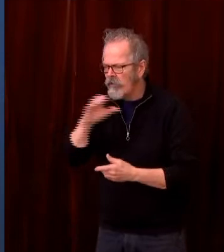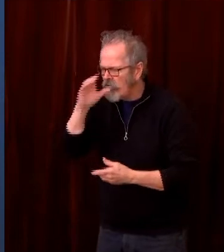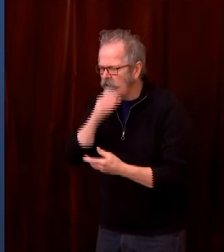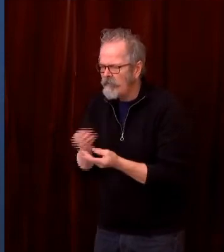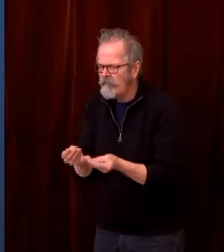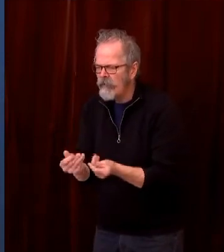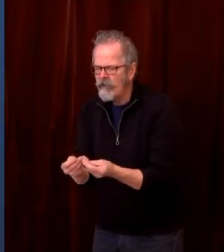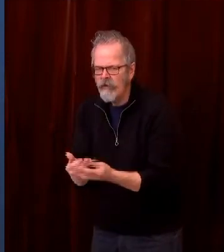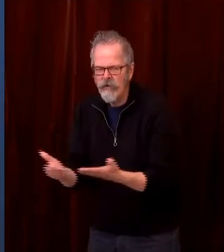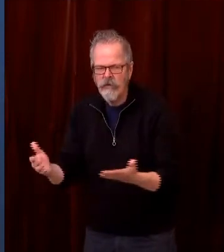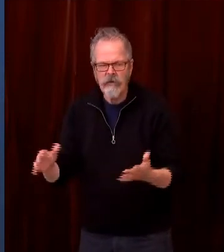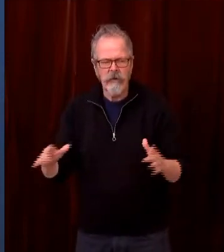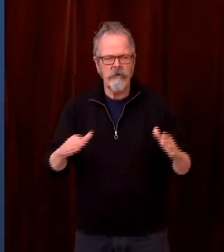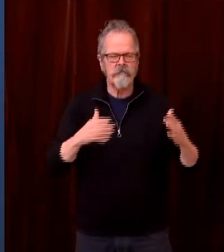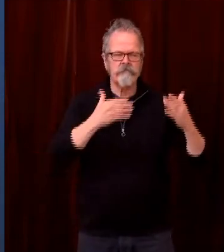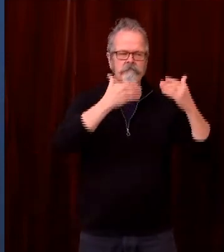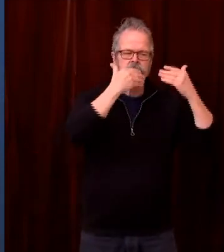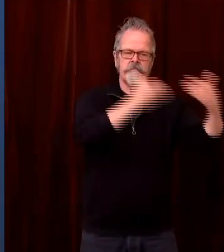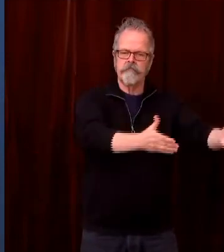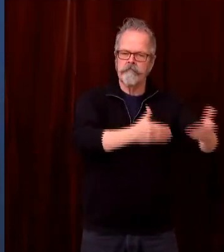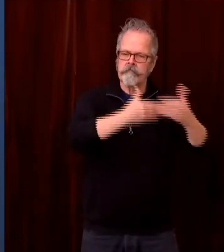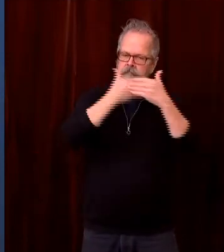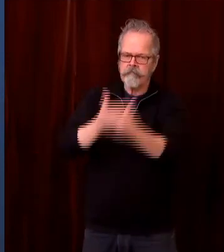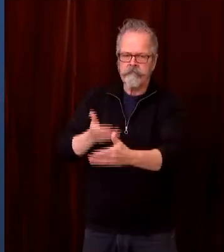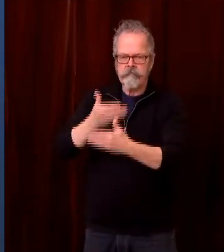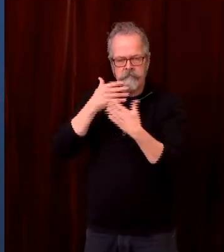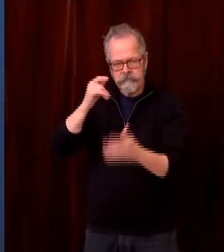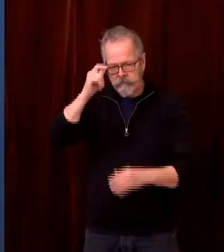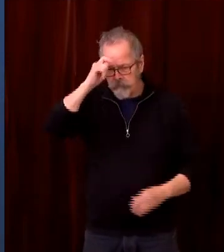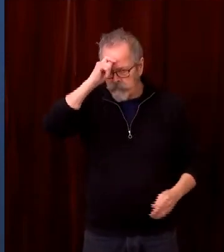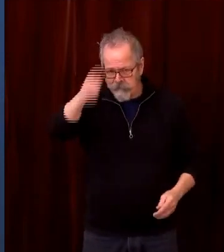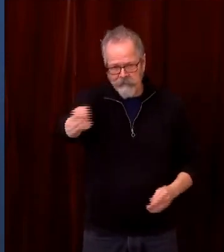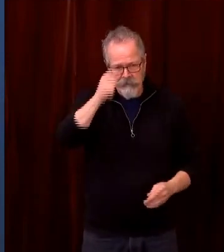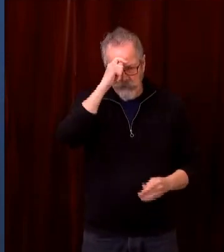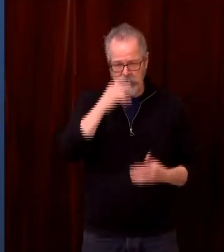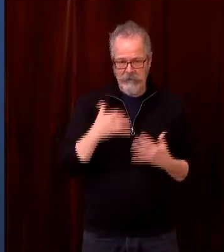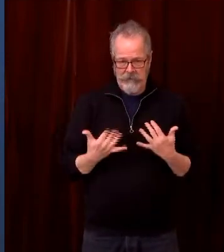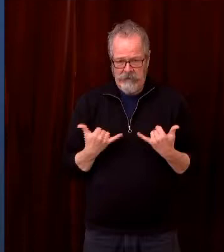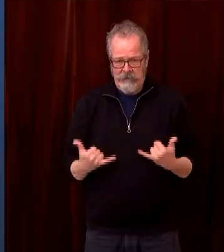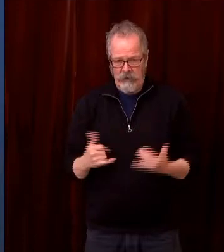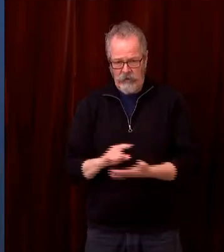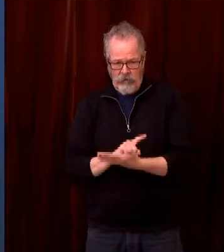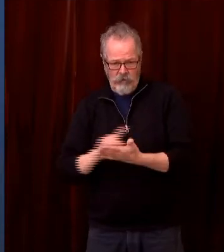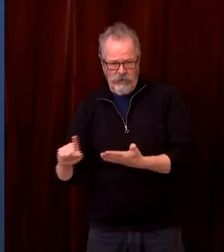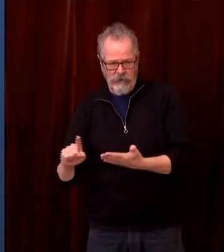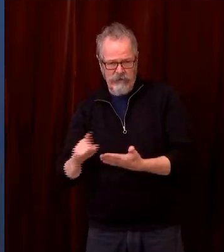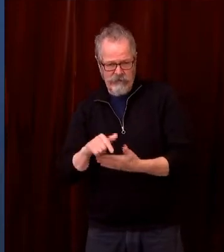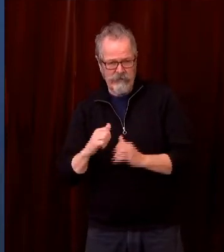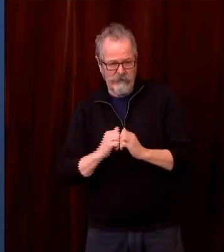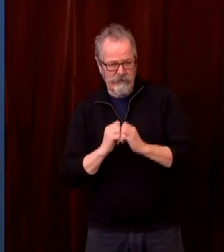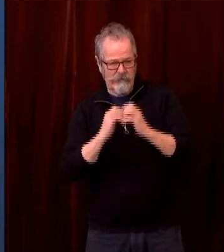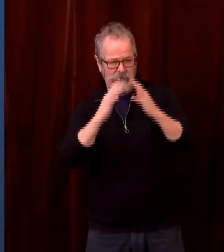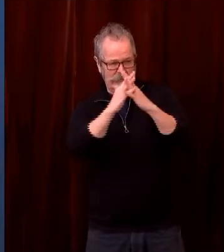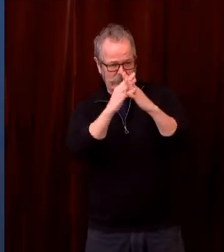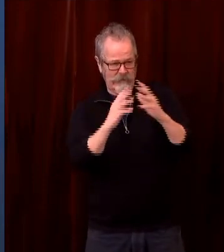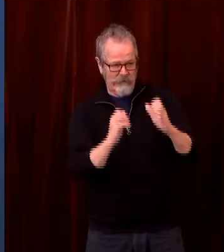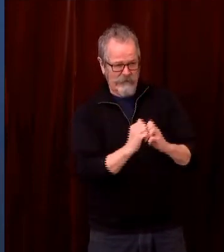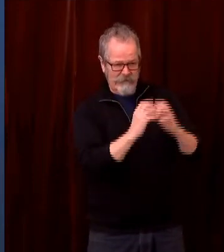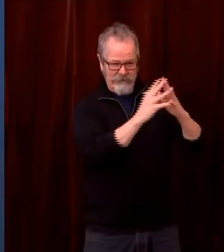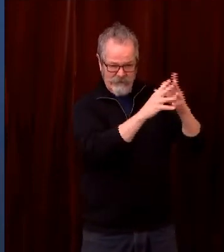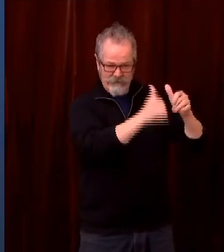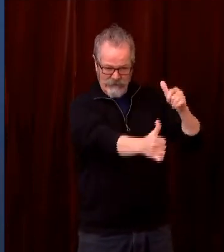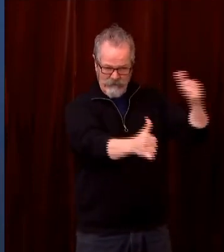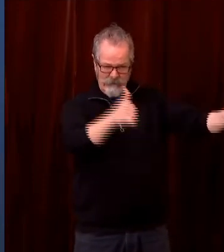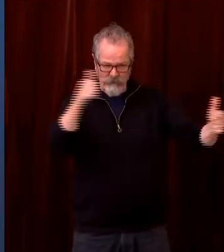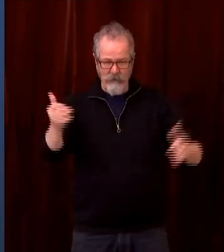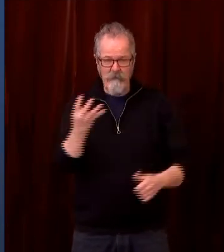new mass vaccination sites are coming up to speed. I was really excited to see one of the first people in the state who